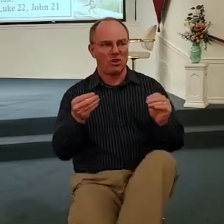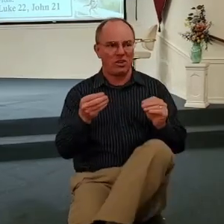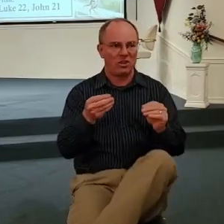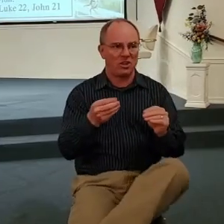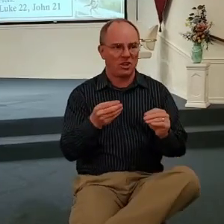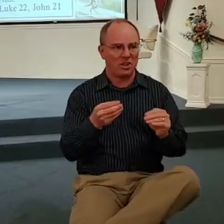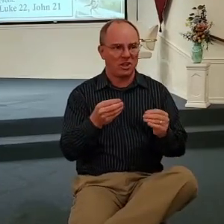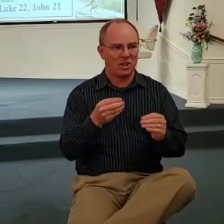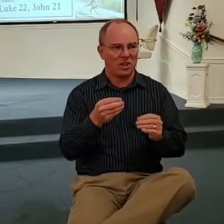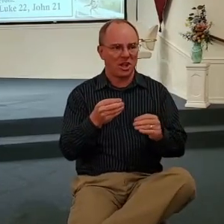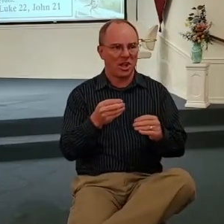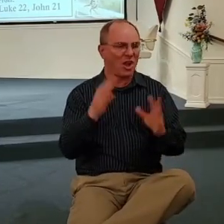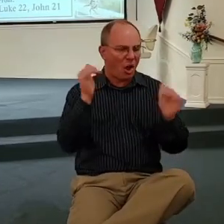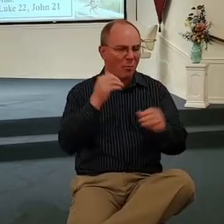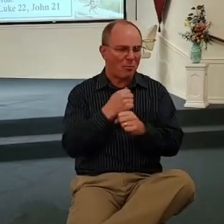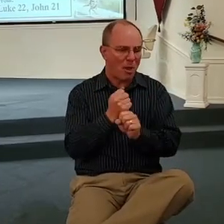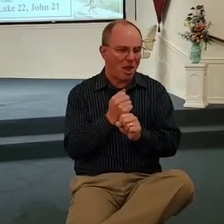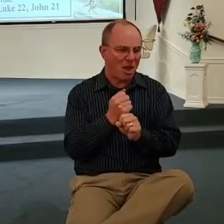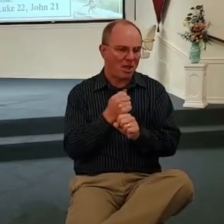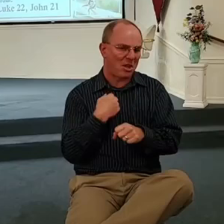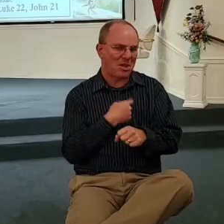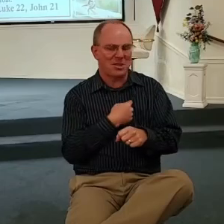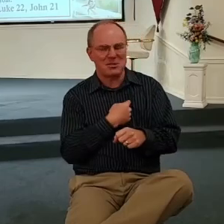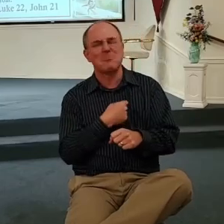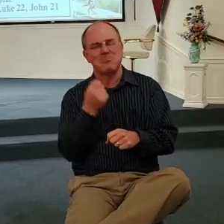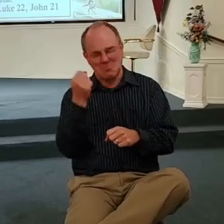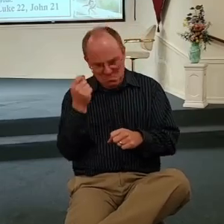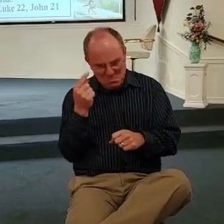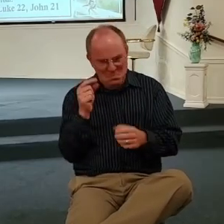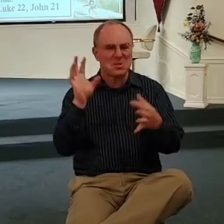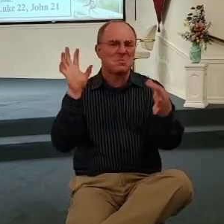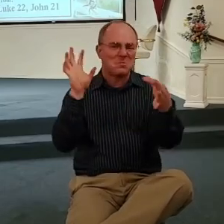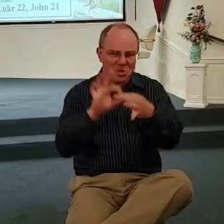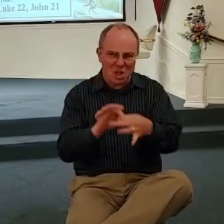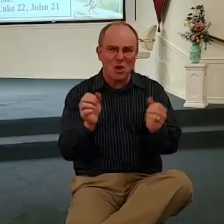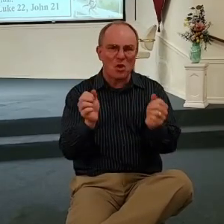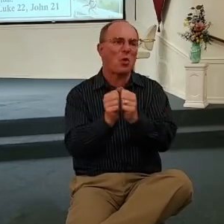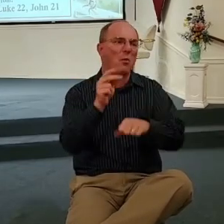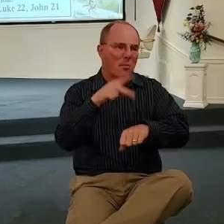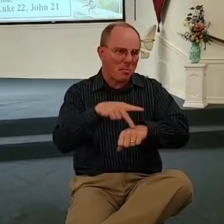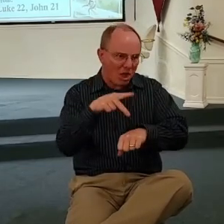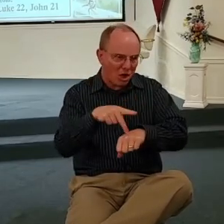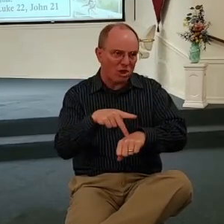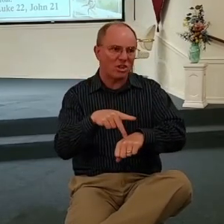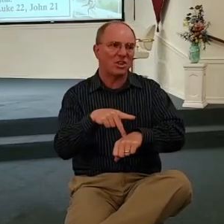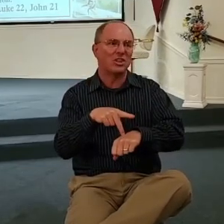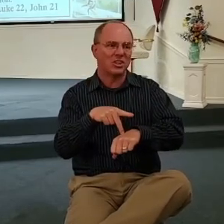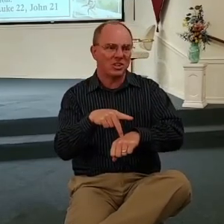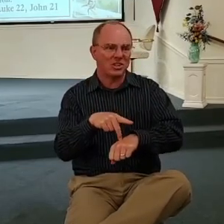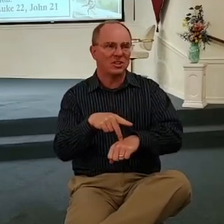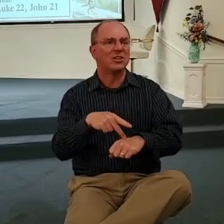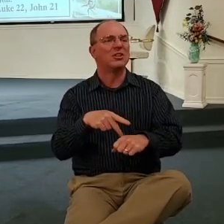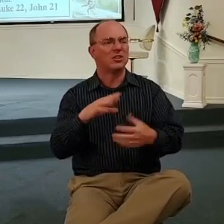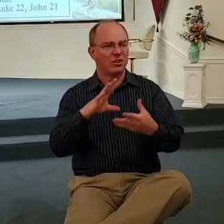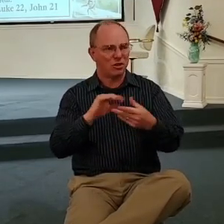relatable. I've had a hard time connecting with him, but these stories seem to humanize